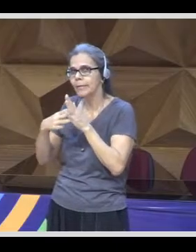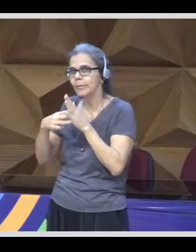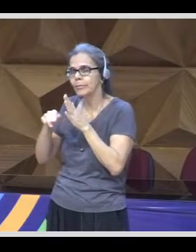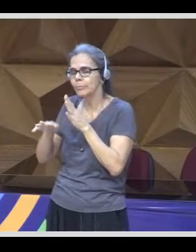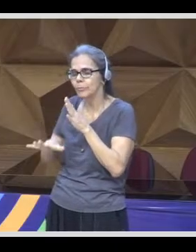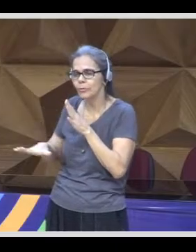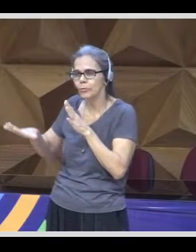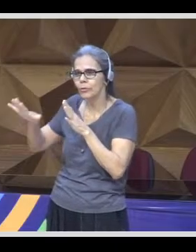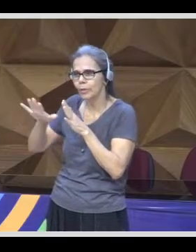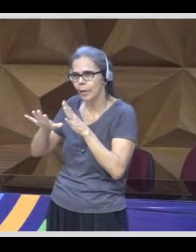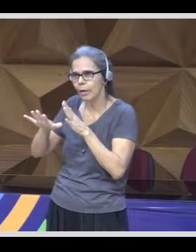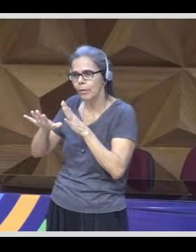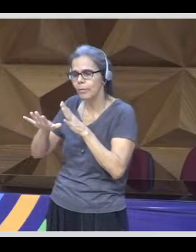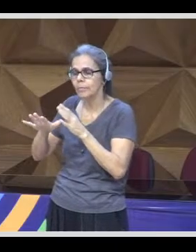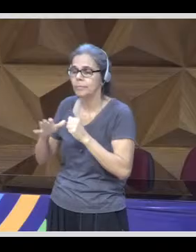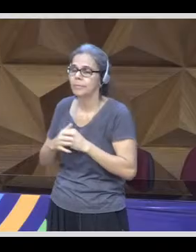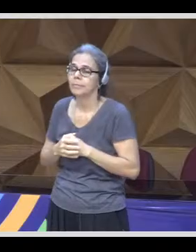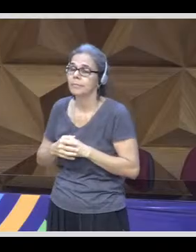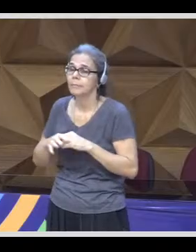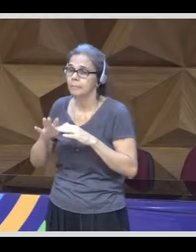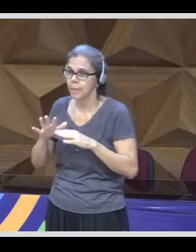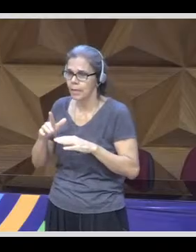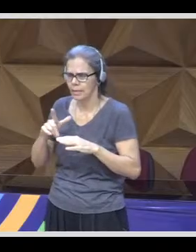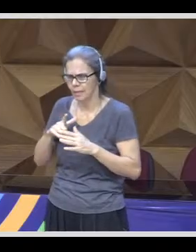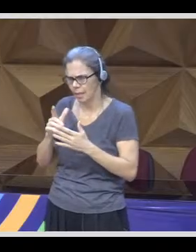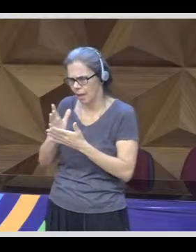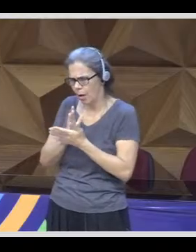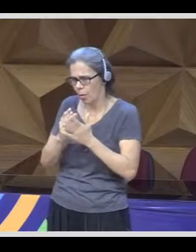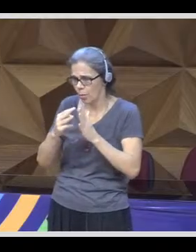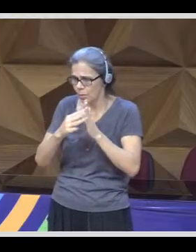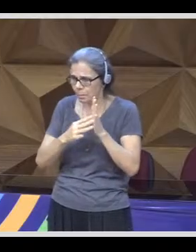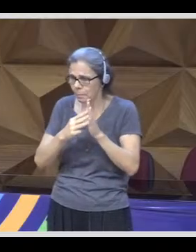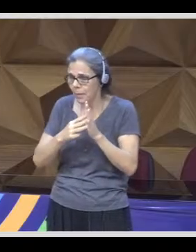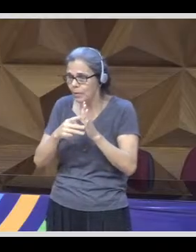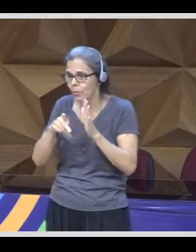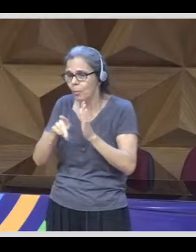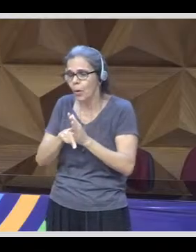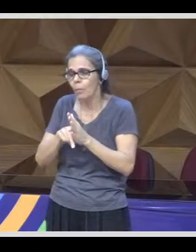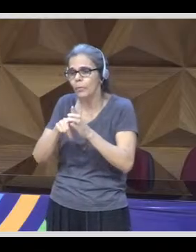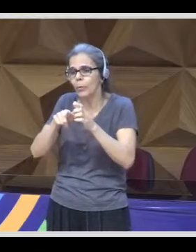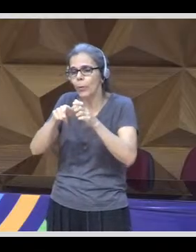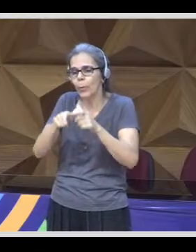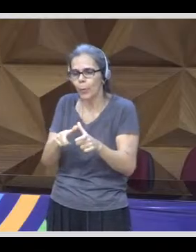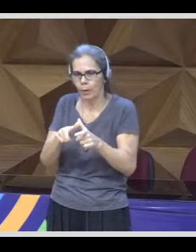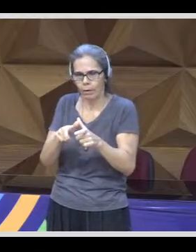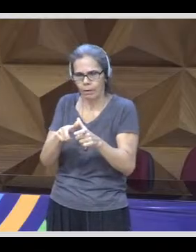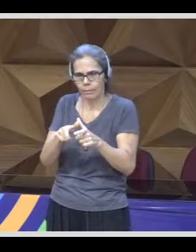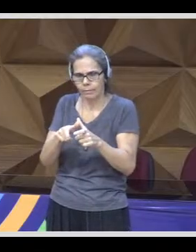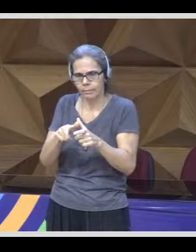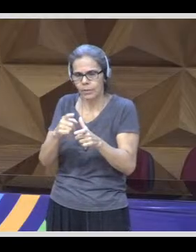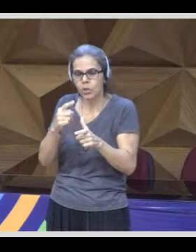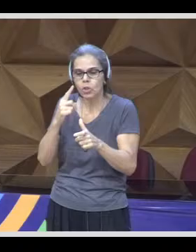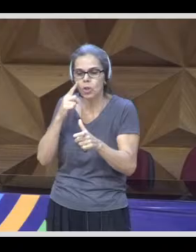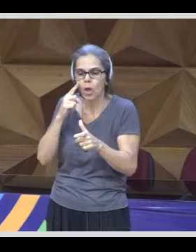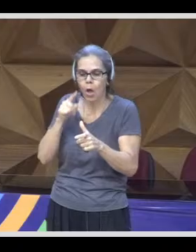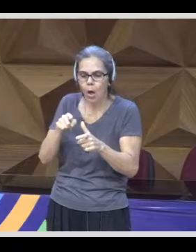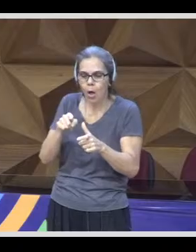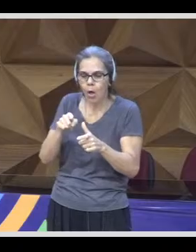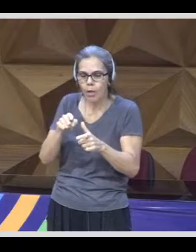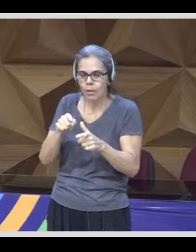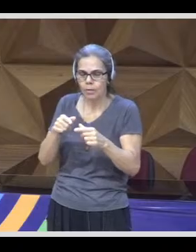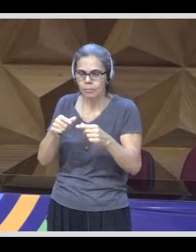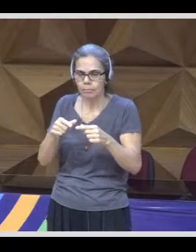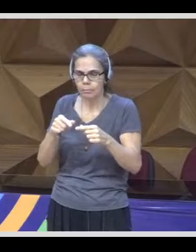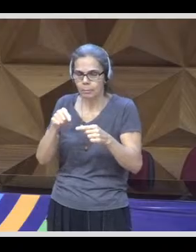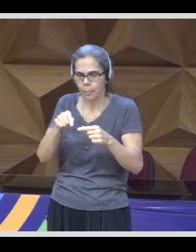others are local. Look at the edge, look at the nodes that this edge connect, the users this edge connect,